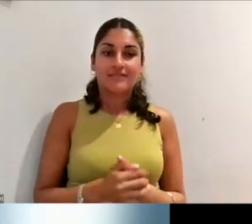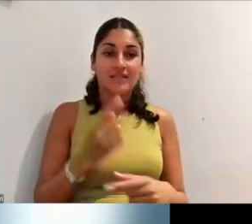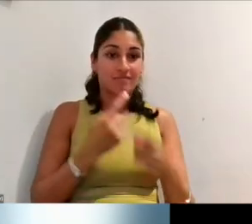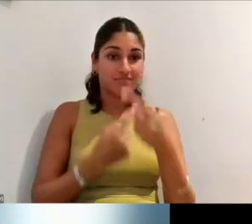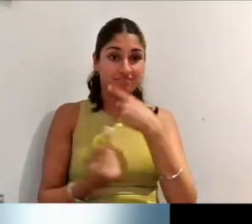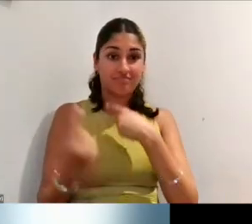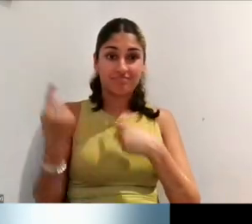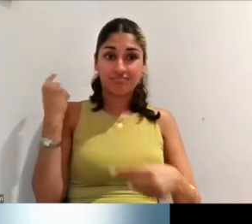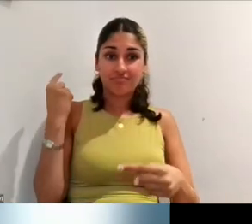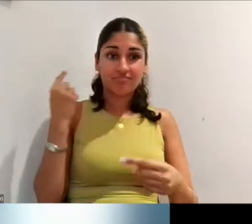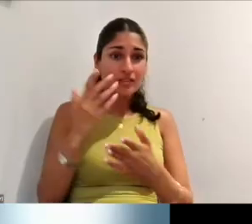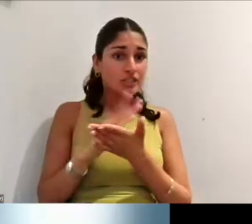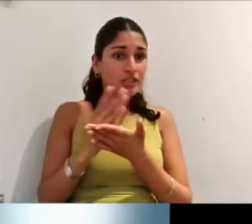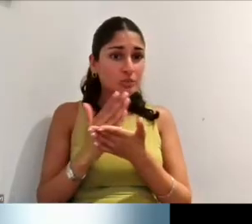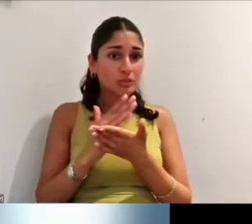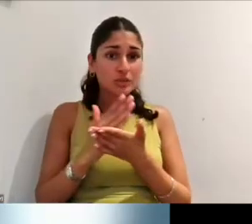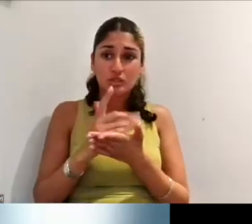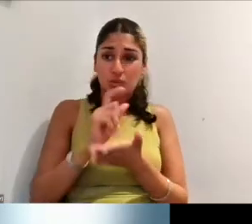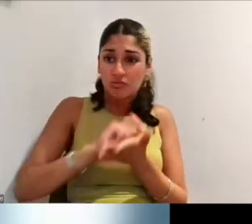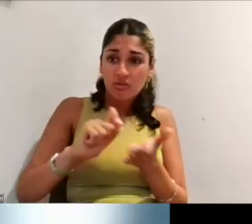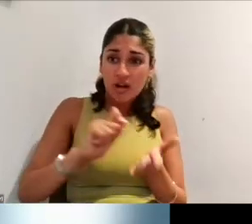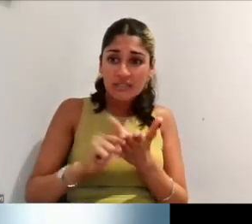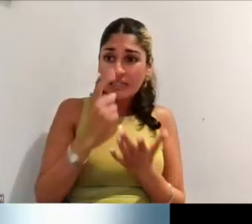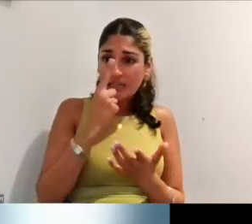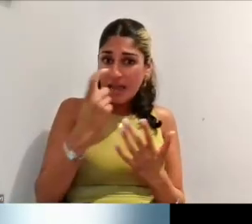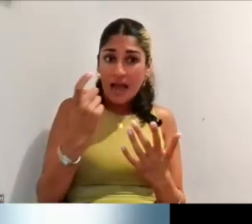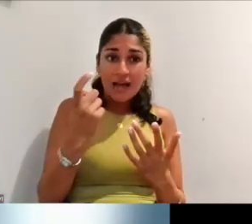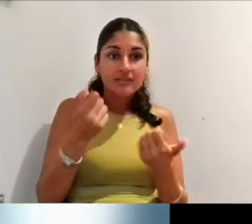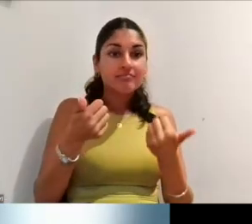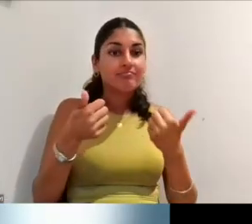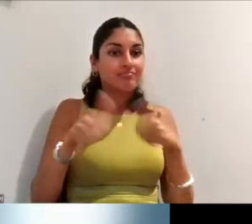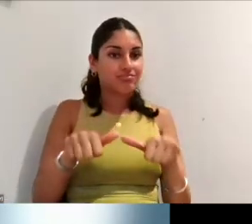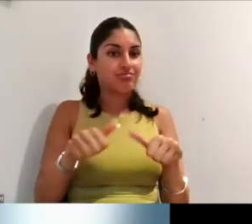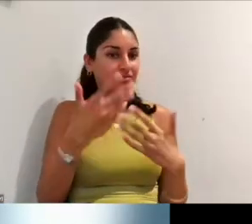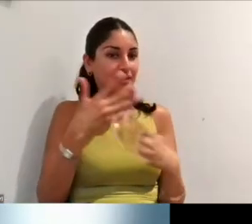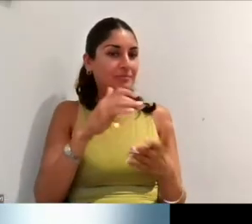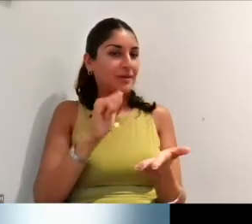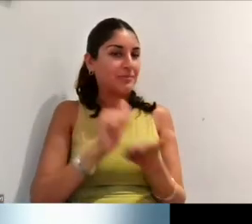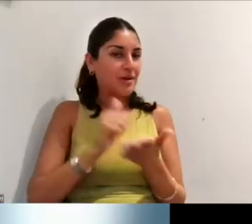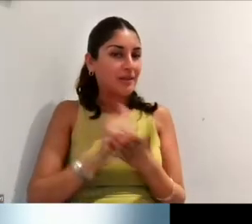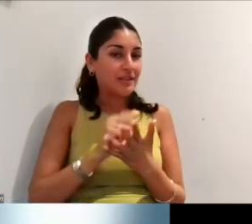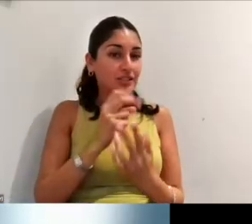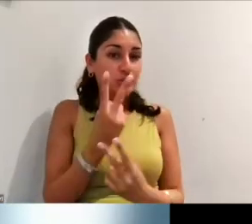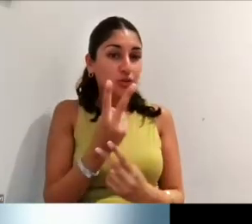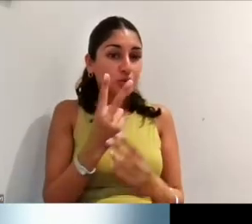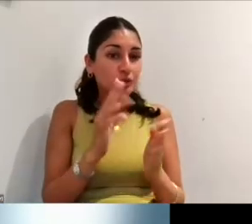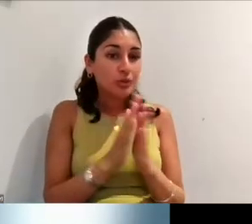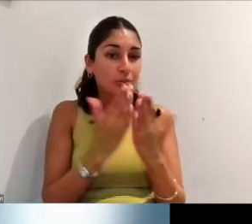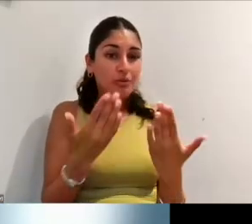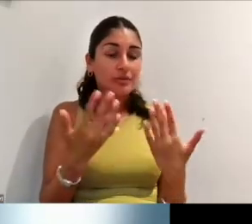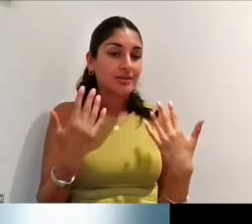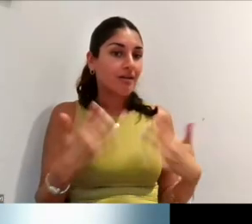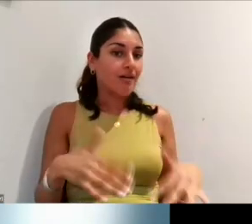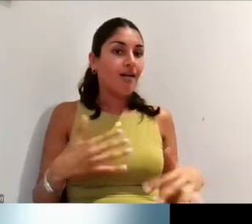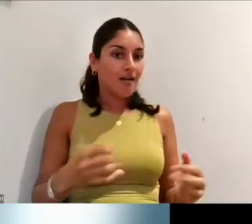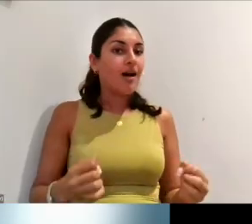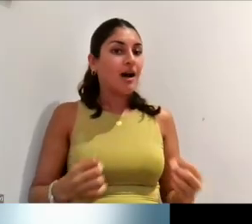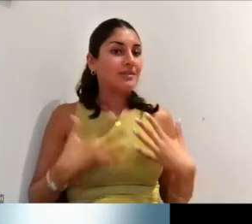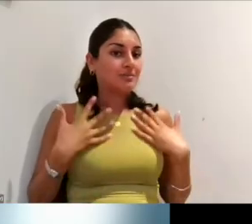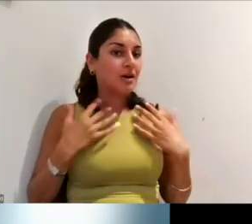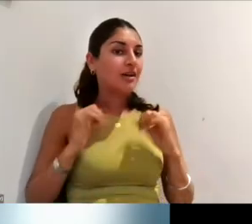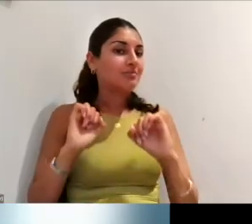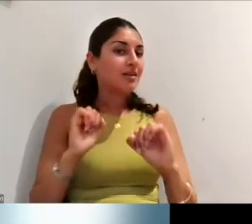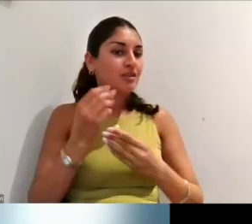even sure how she was going to do that. And to hear her amazing story, and I'm so looking forward to